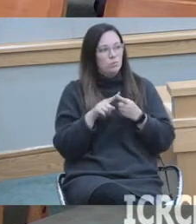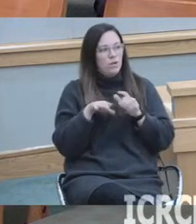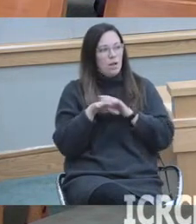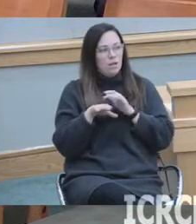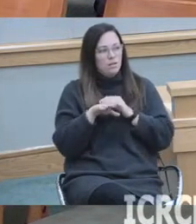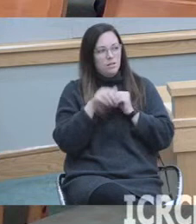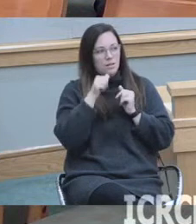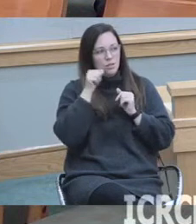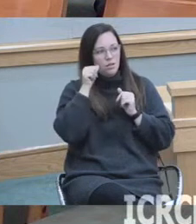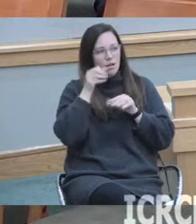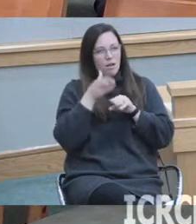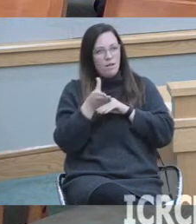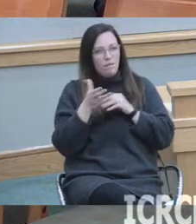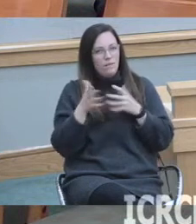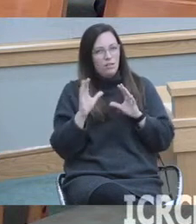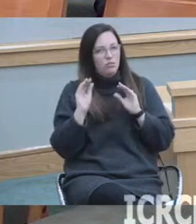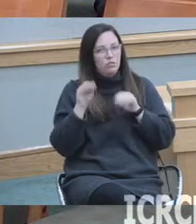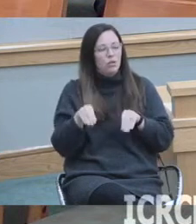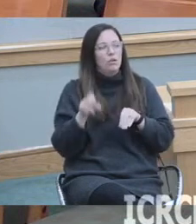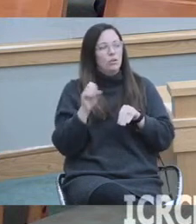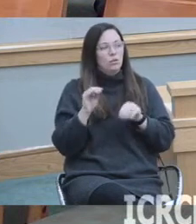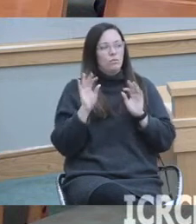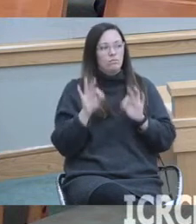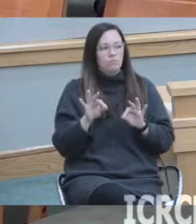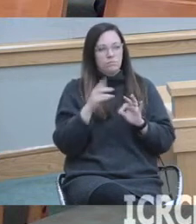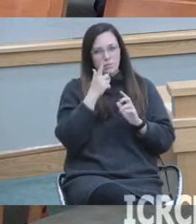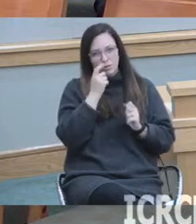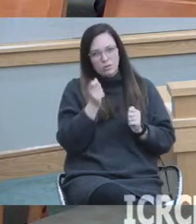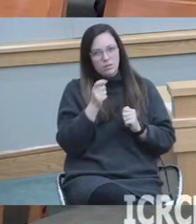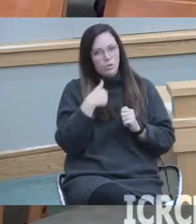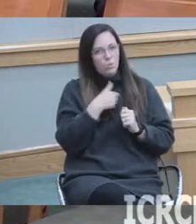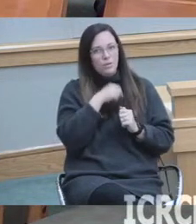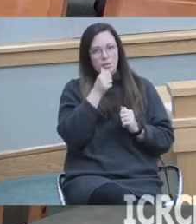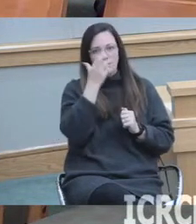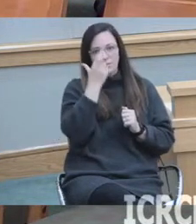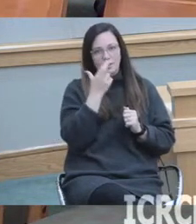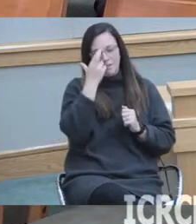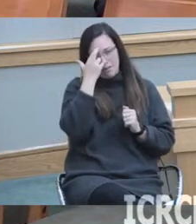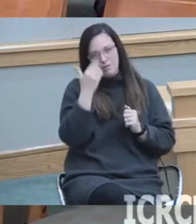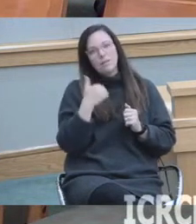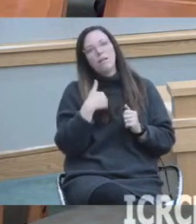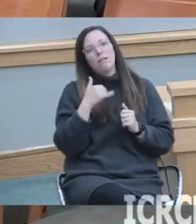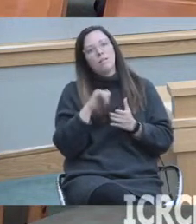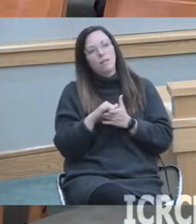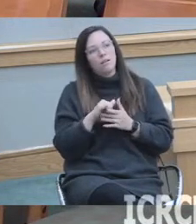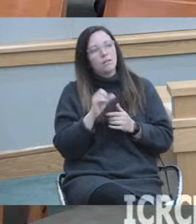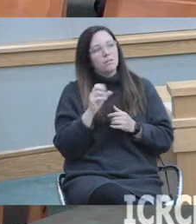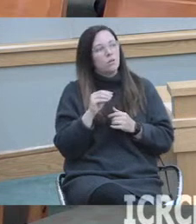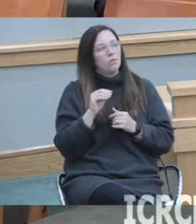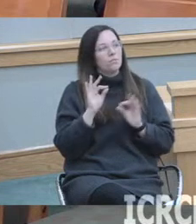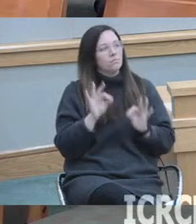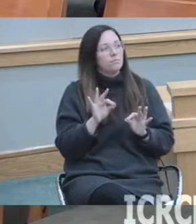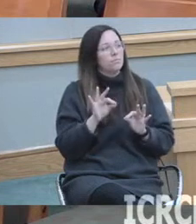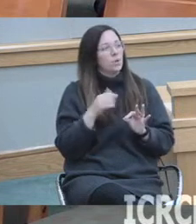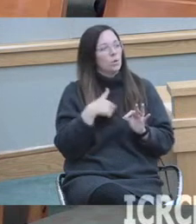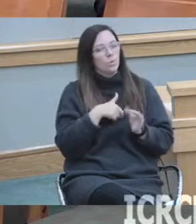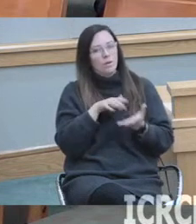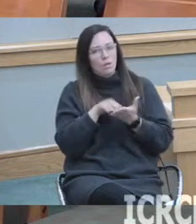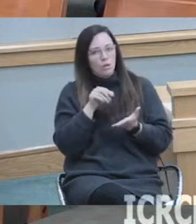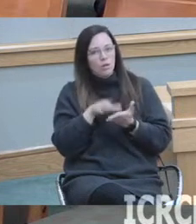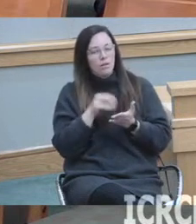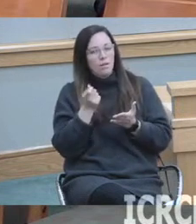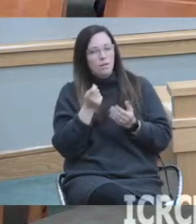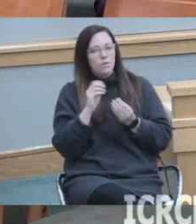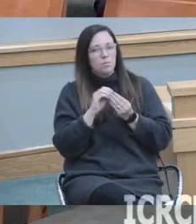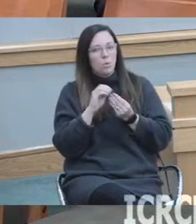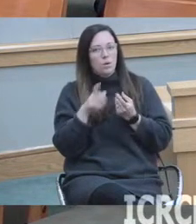them. So it was interesting that because we didn't realize they had power under that basis. So we're learning a little bit more about this